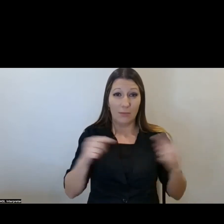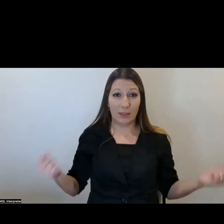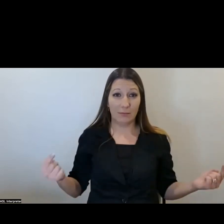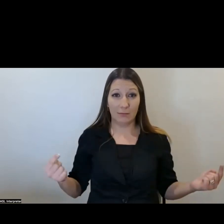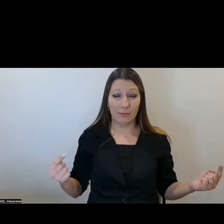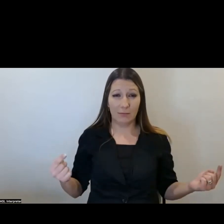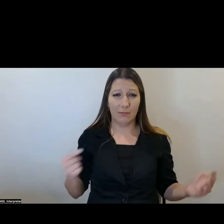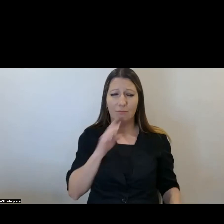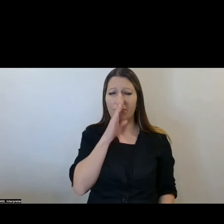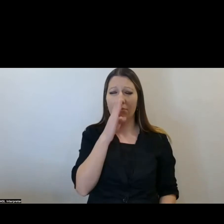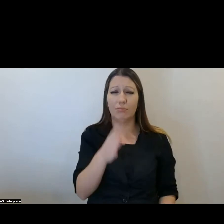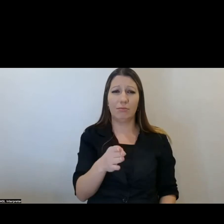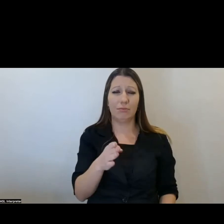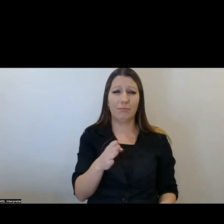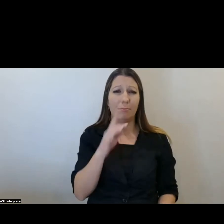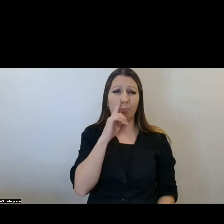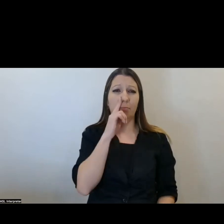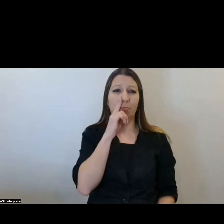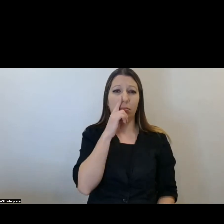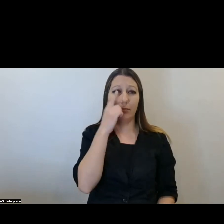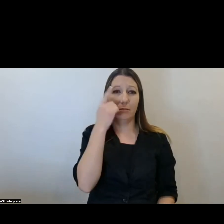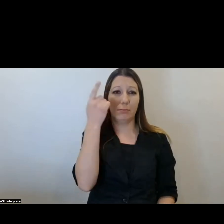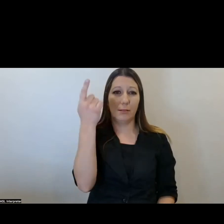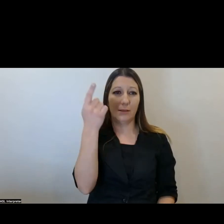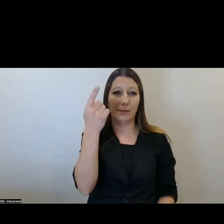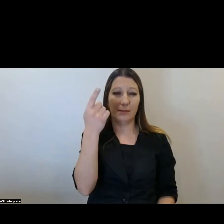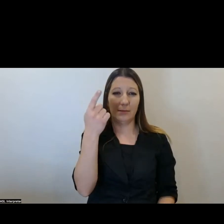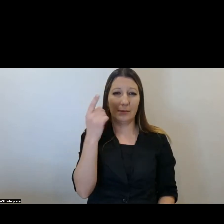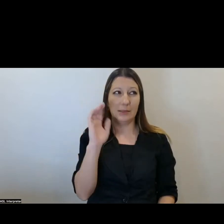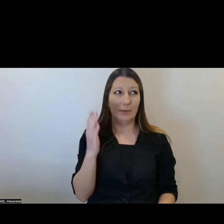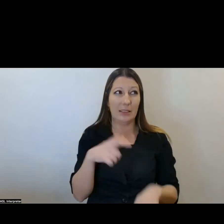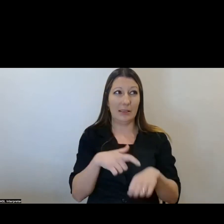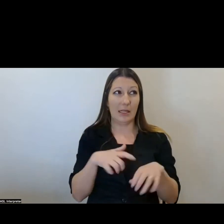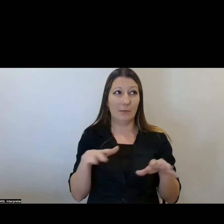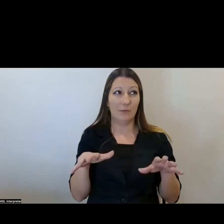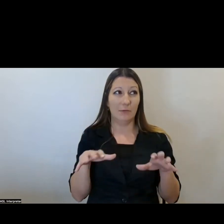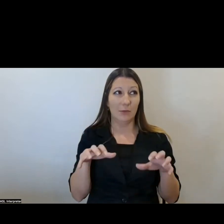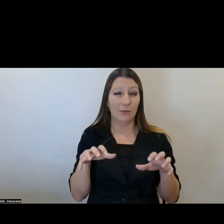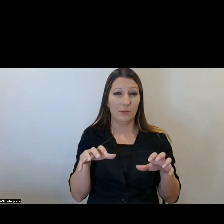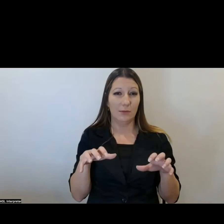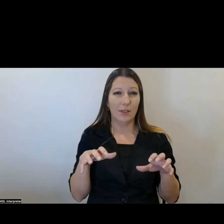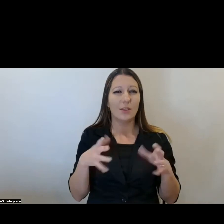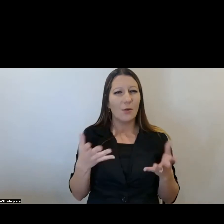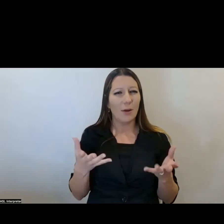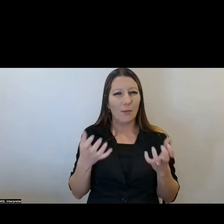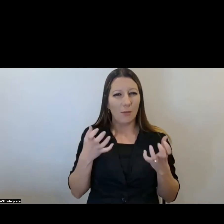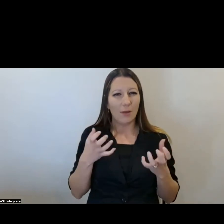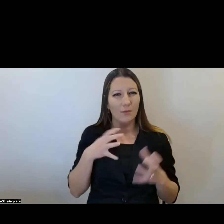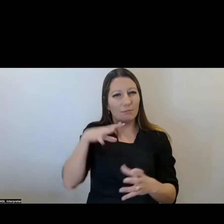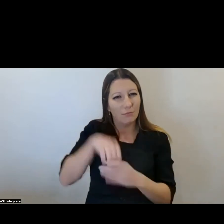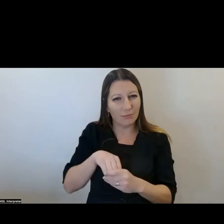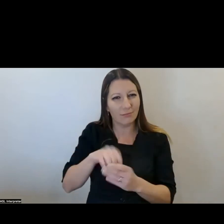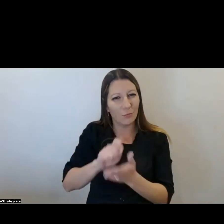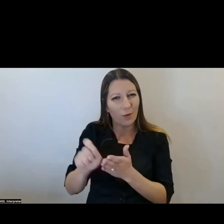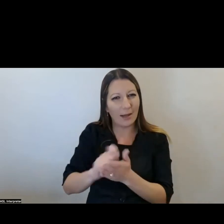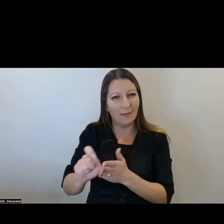and time just like kind of freezes. So I want to present that in the book,